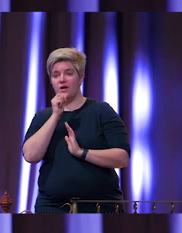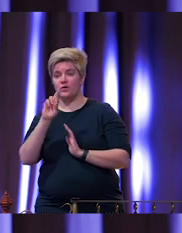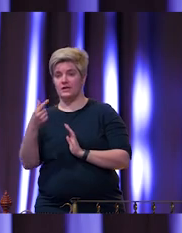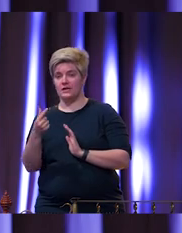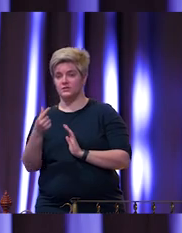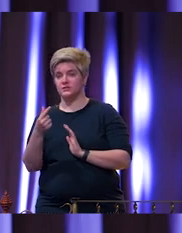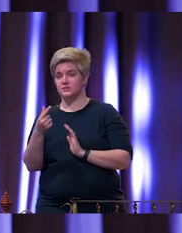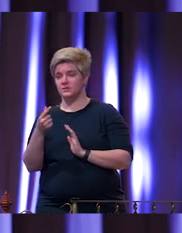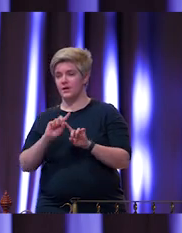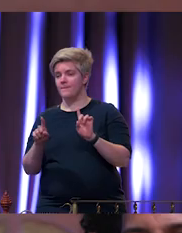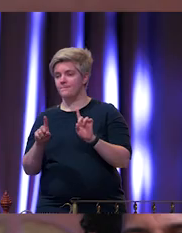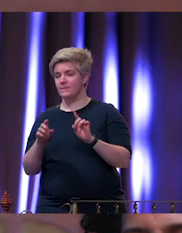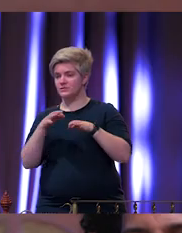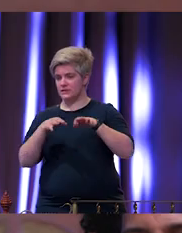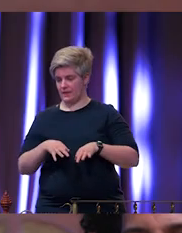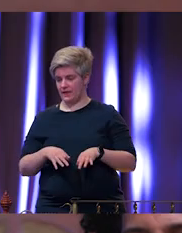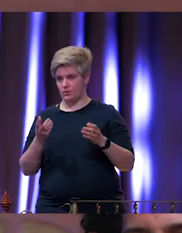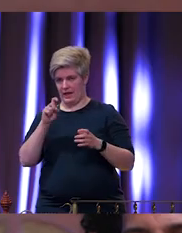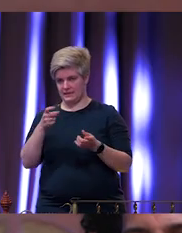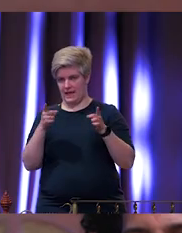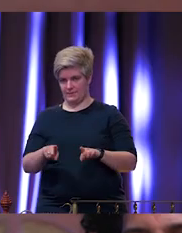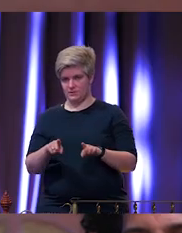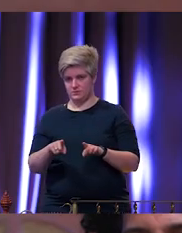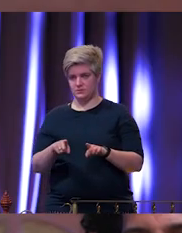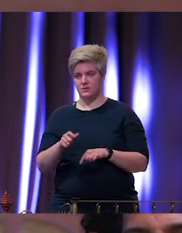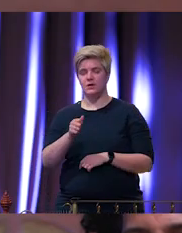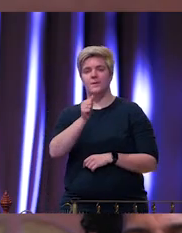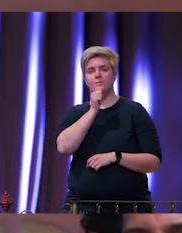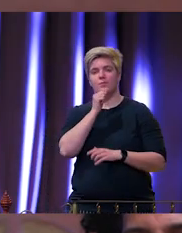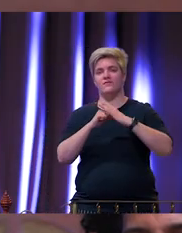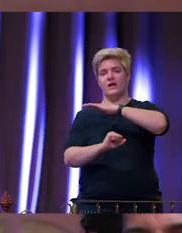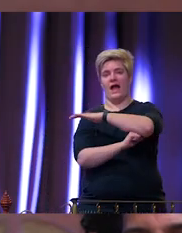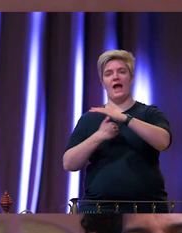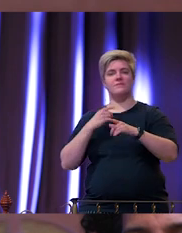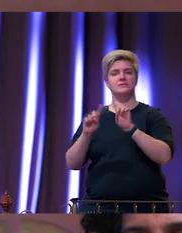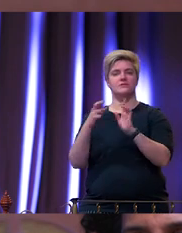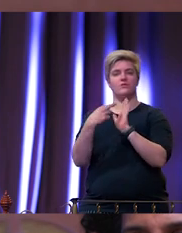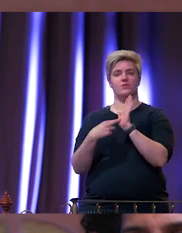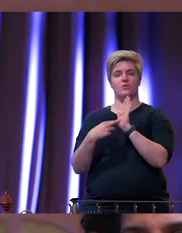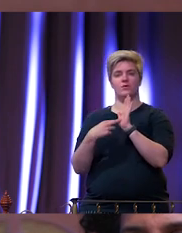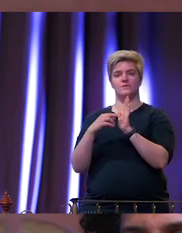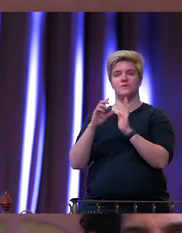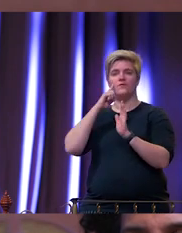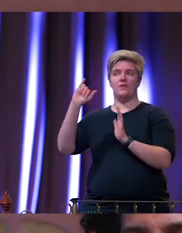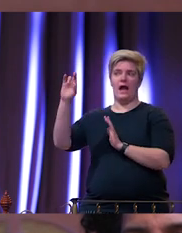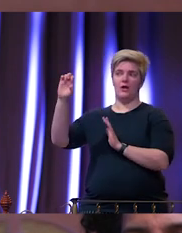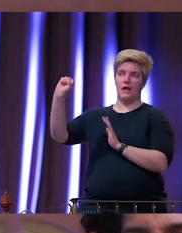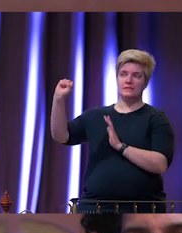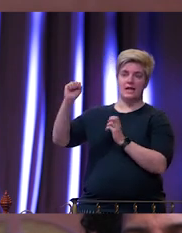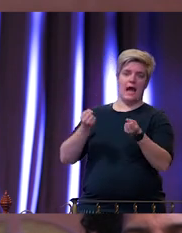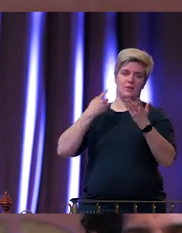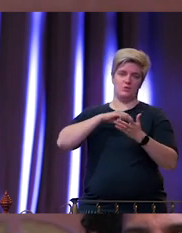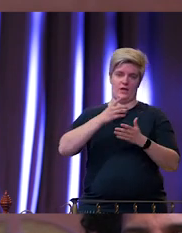thing, but just to explain what has to happen. Private foundations have different kinds of rules from the IRS about how much we are allowed to